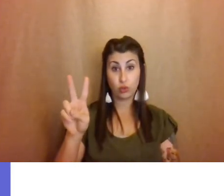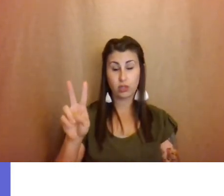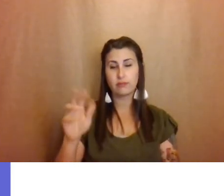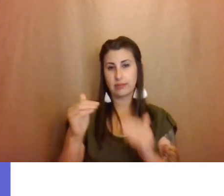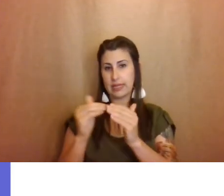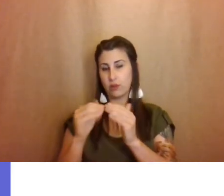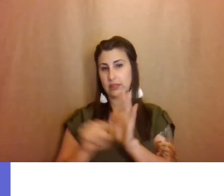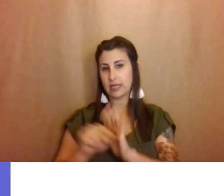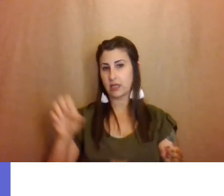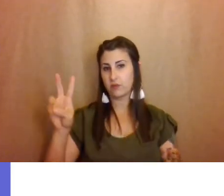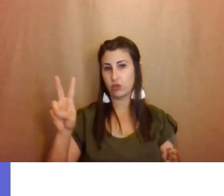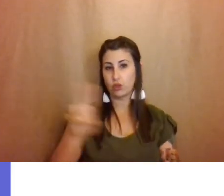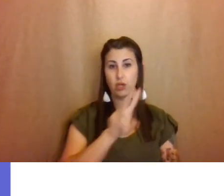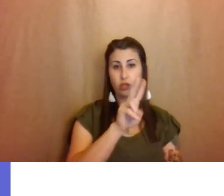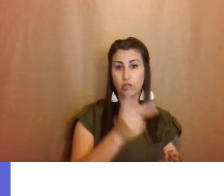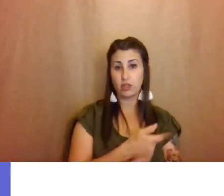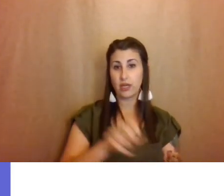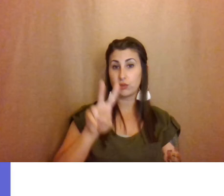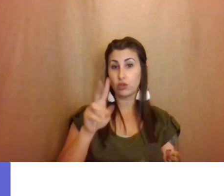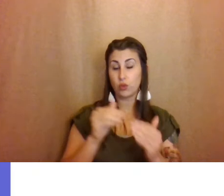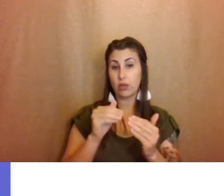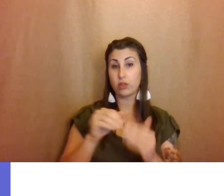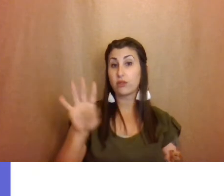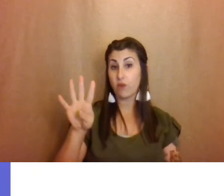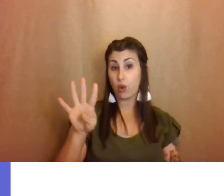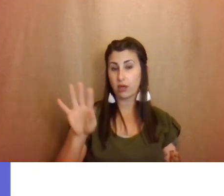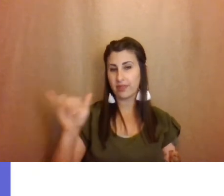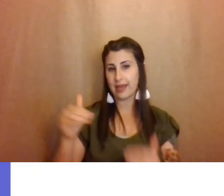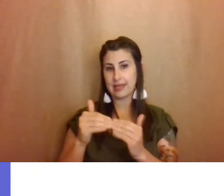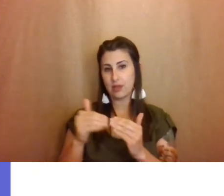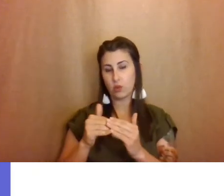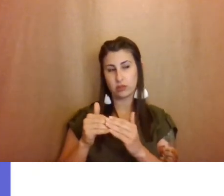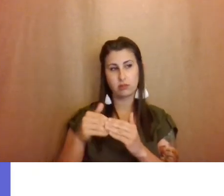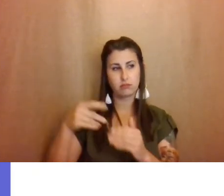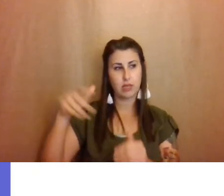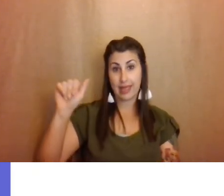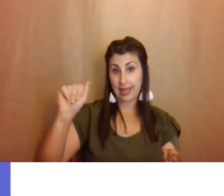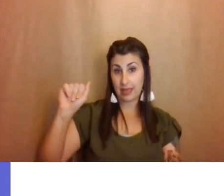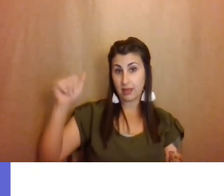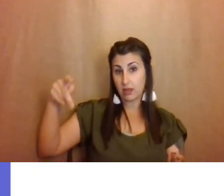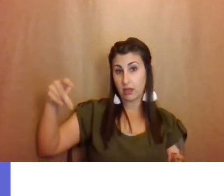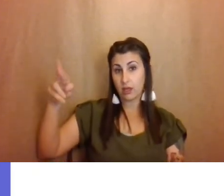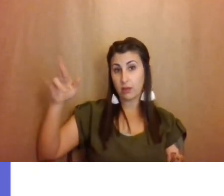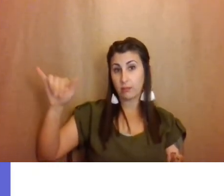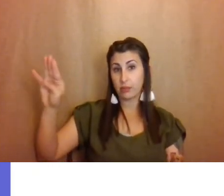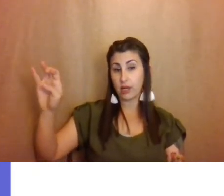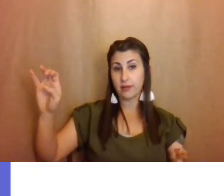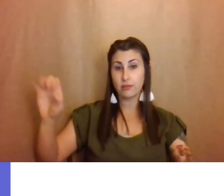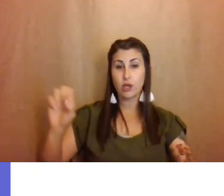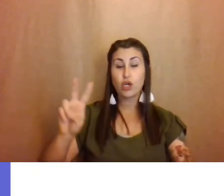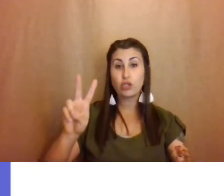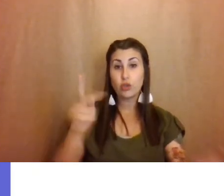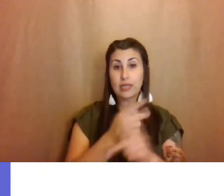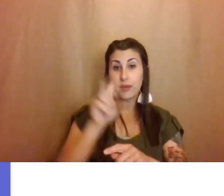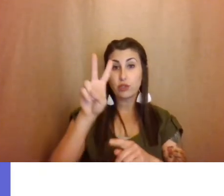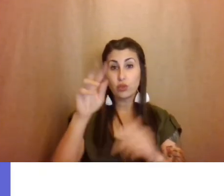times 2 is 4, and that equals A prime. 2 times 2 is 4. 2 times 2